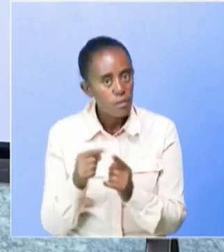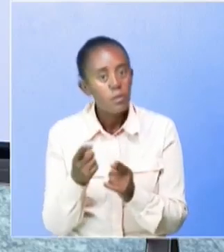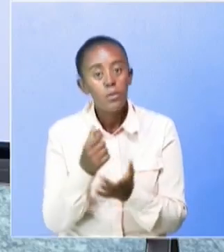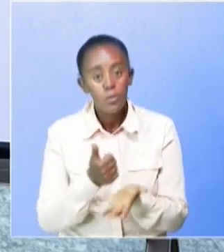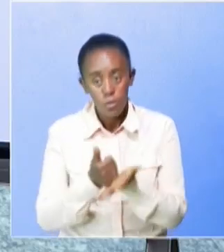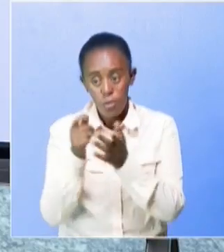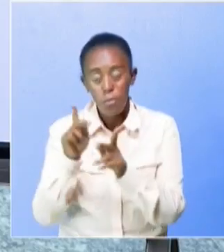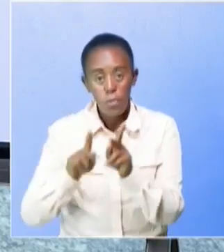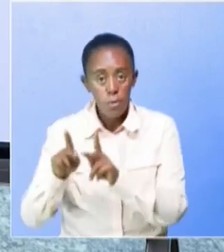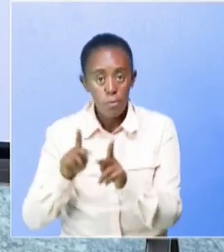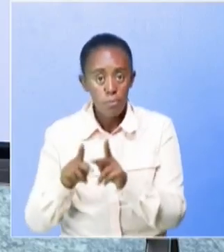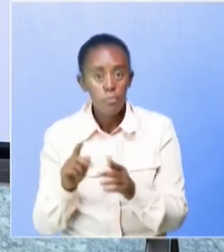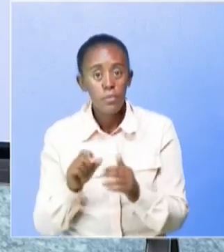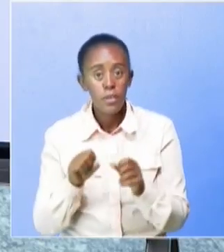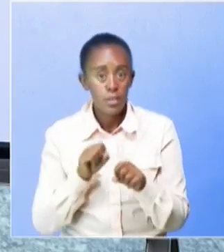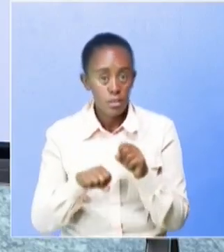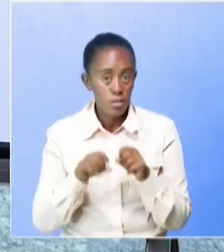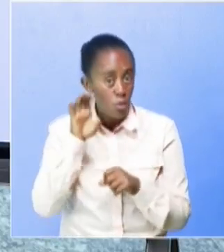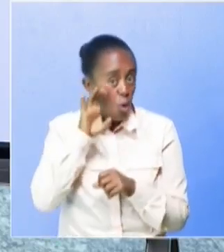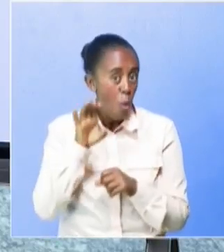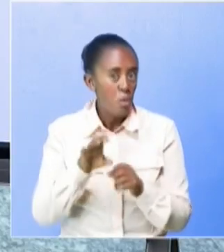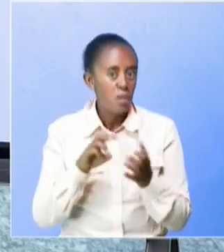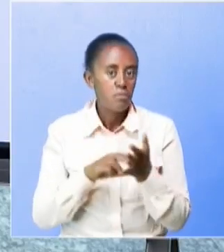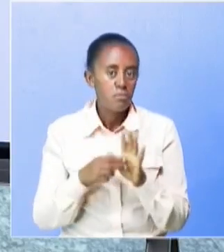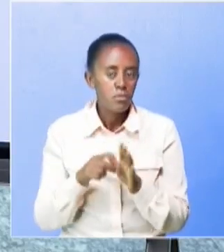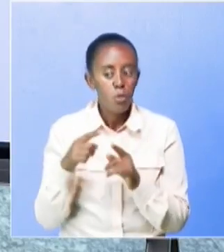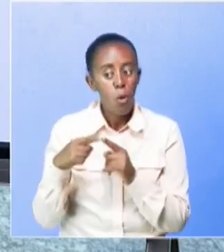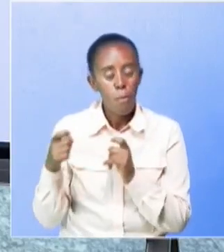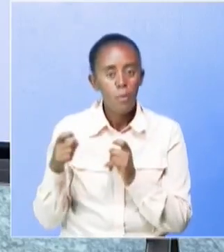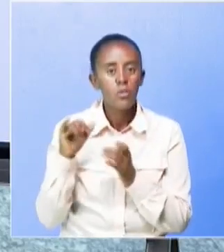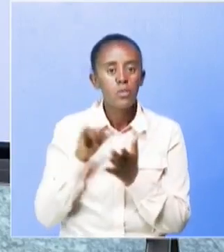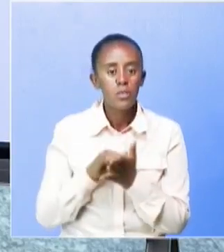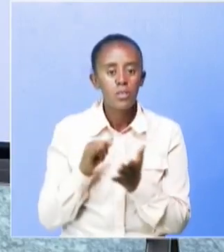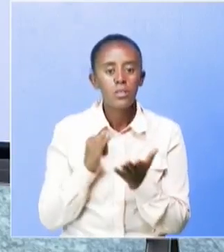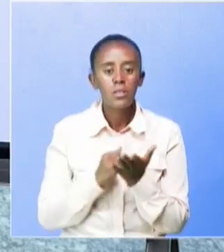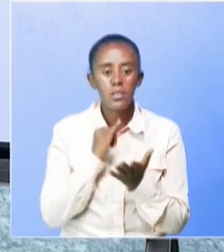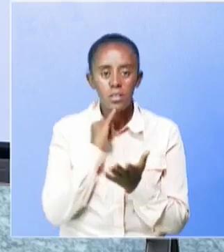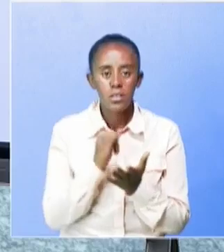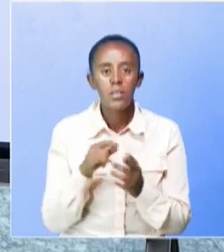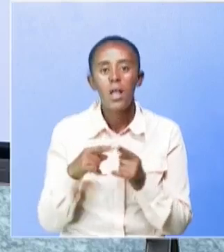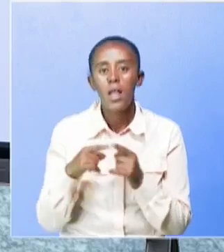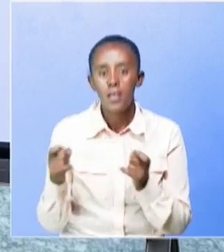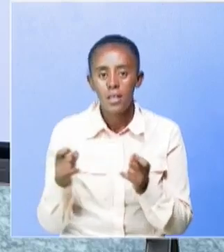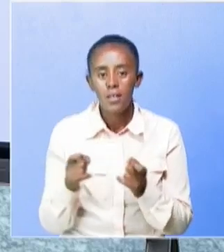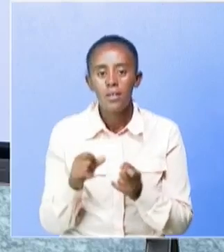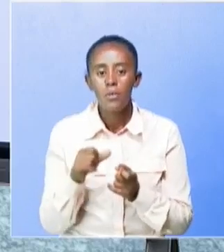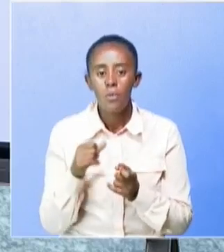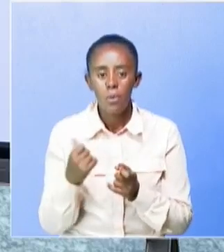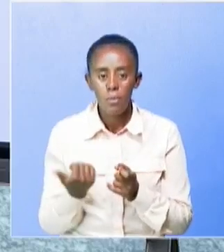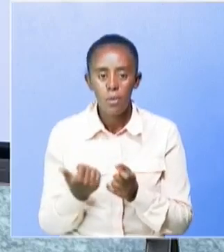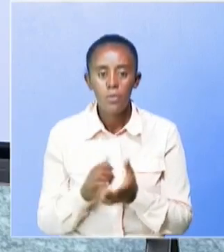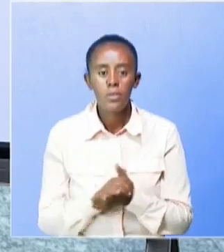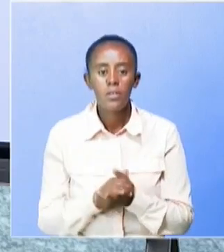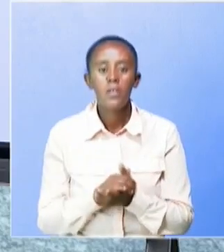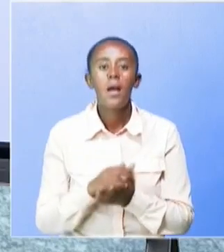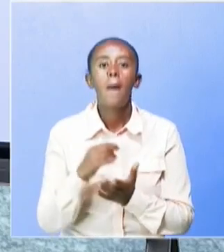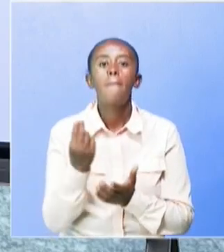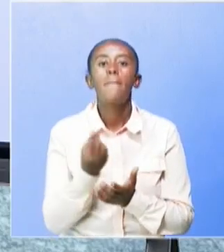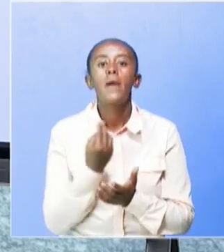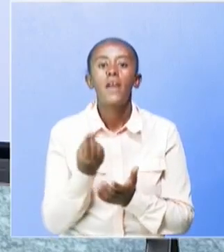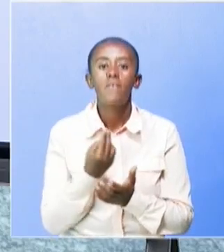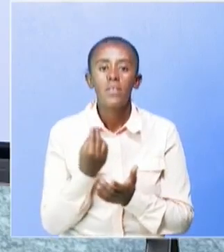help people. So obligate is the opposite of that. It is its antonym. What about